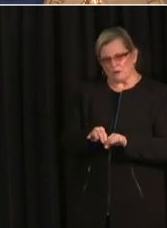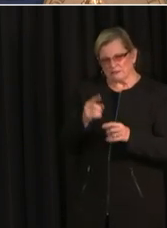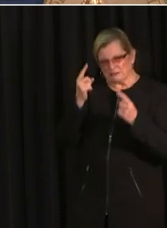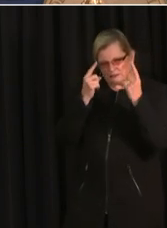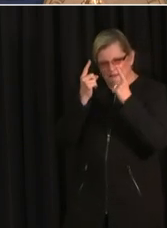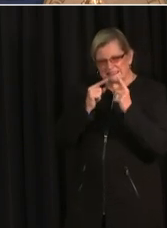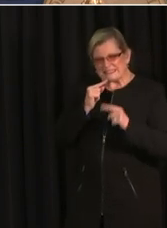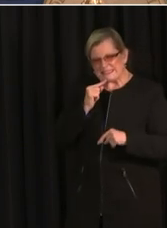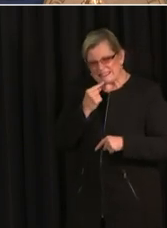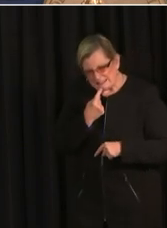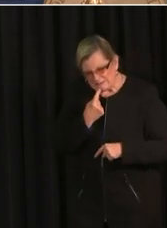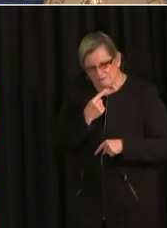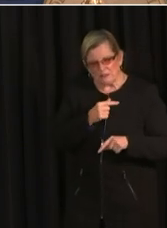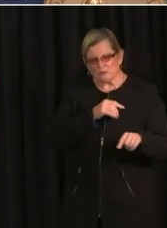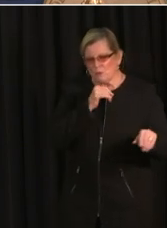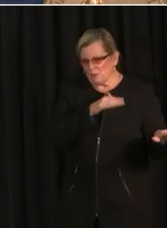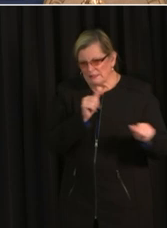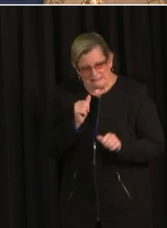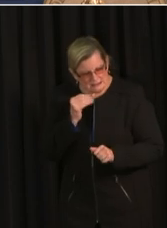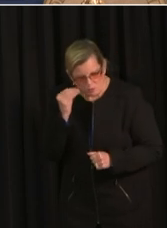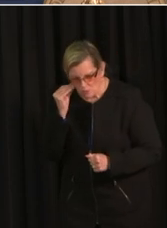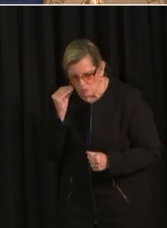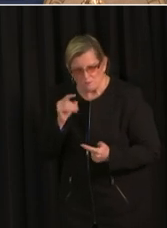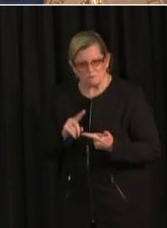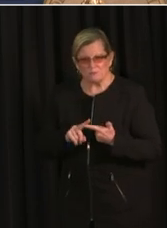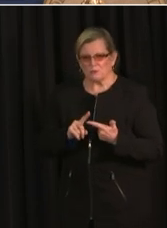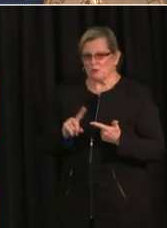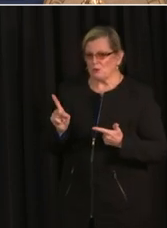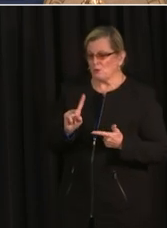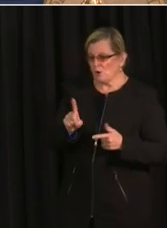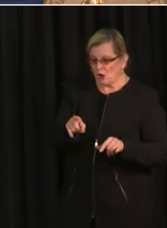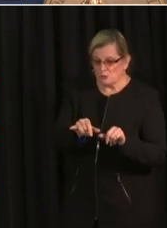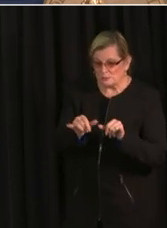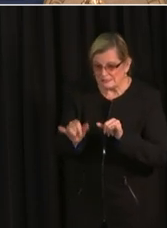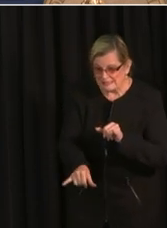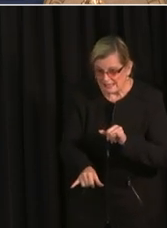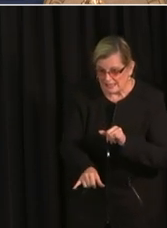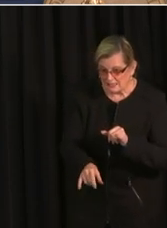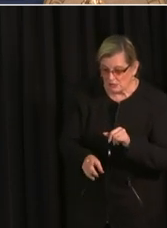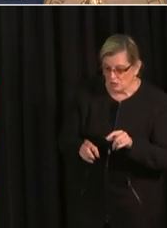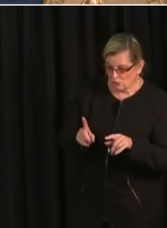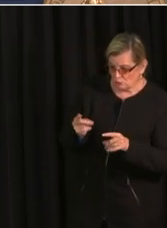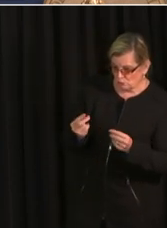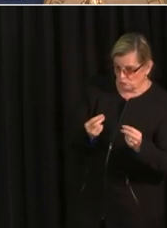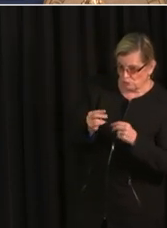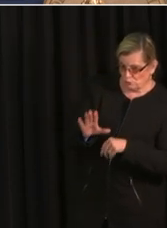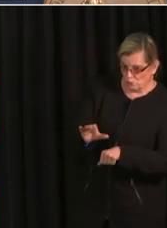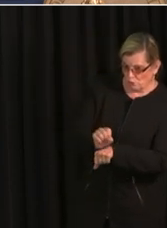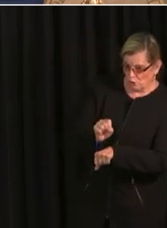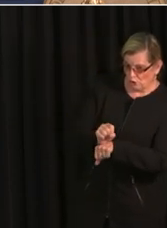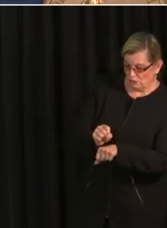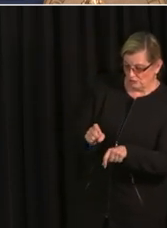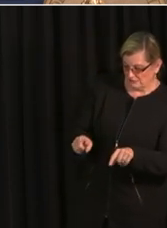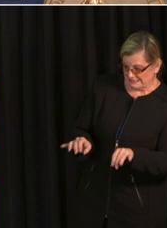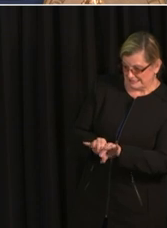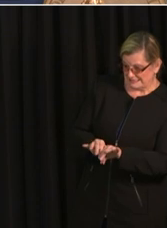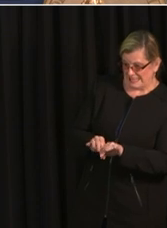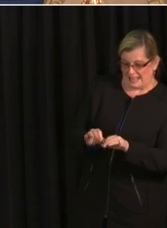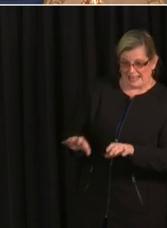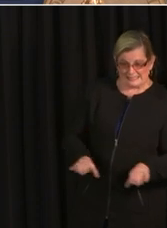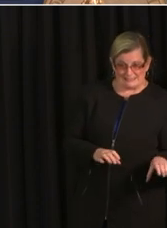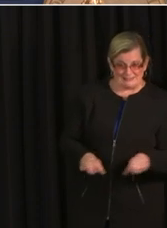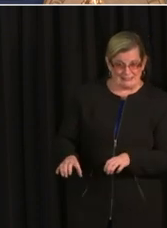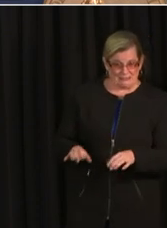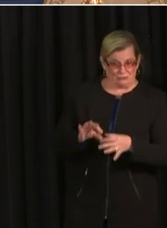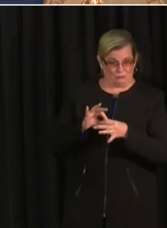should only leave home or where they're staying to perform the essential activities